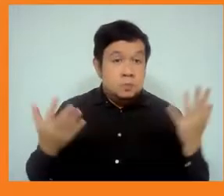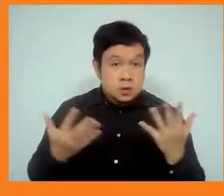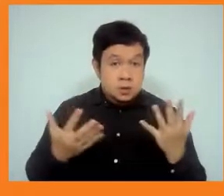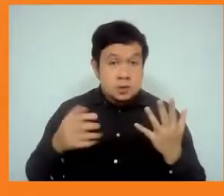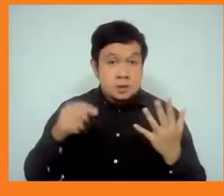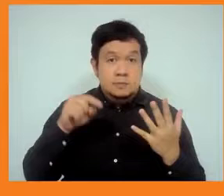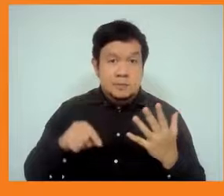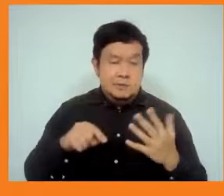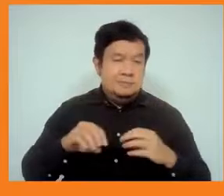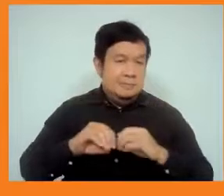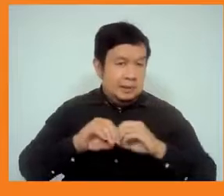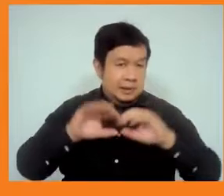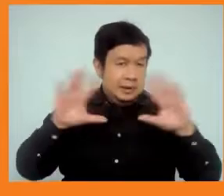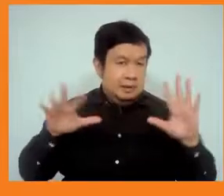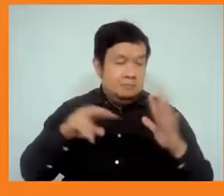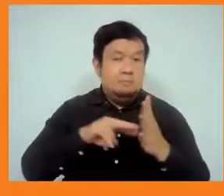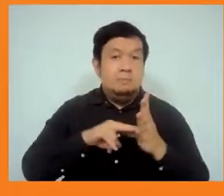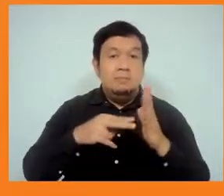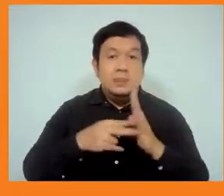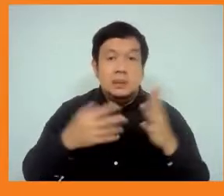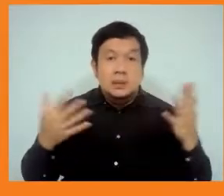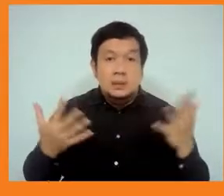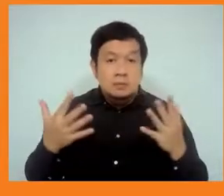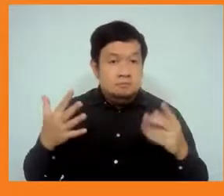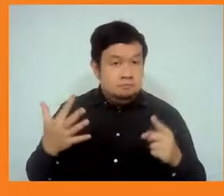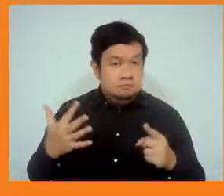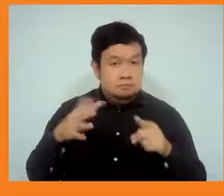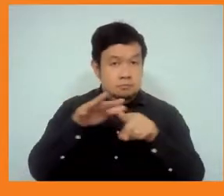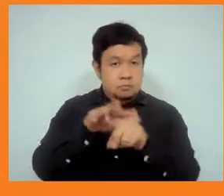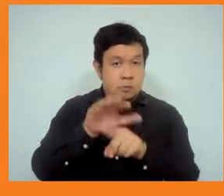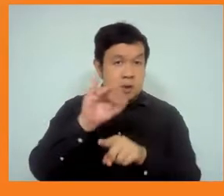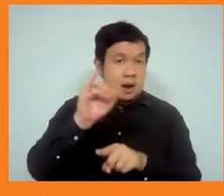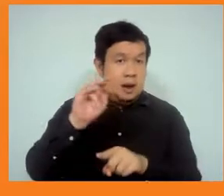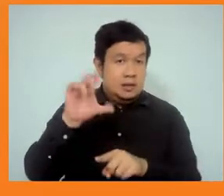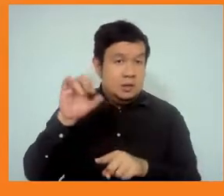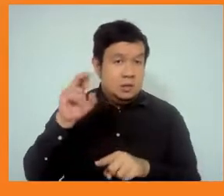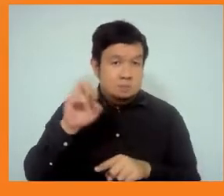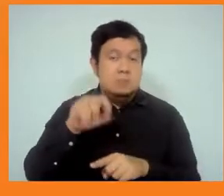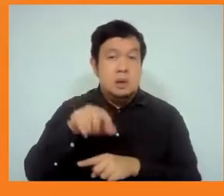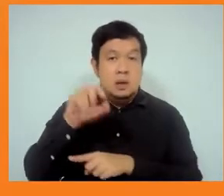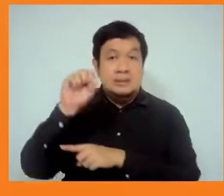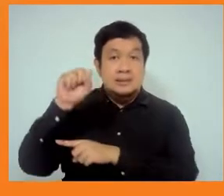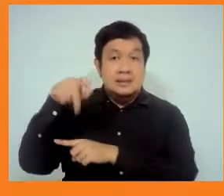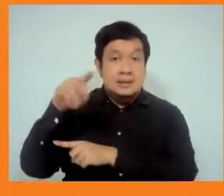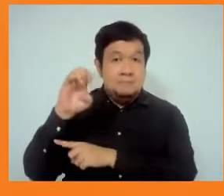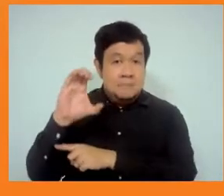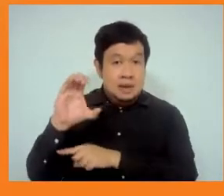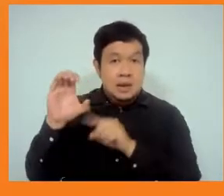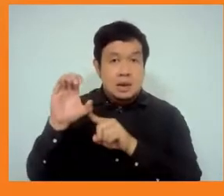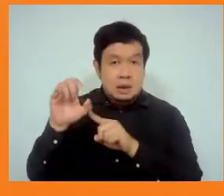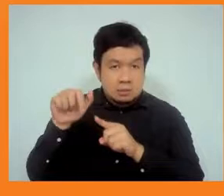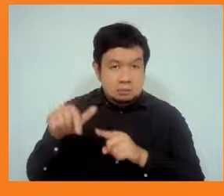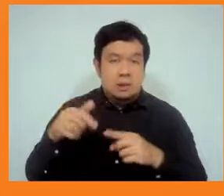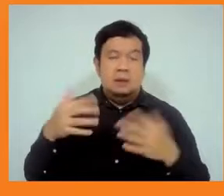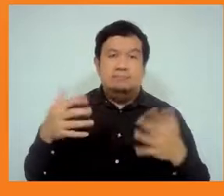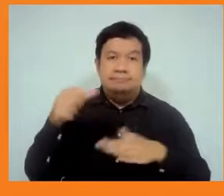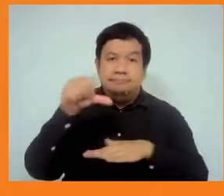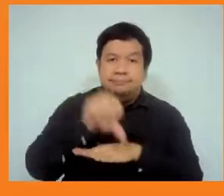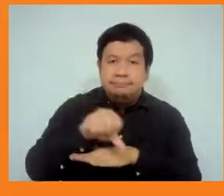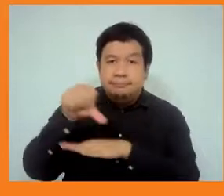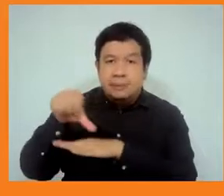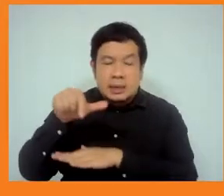climate induced migration, and the project in disputed lands. and cultural heritage. And I know some of the projects